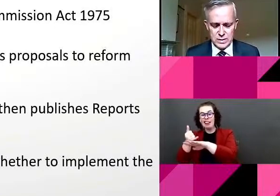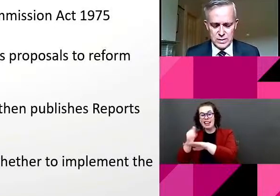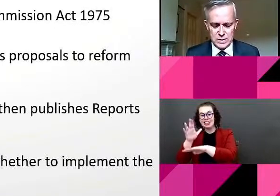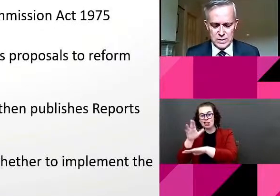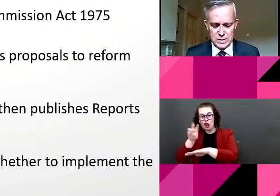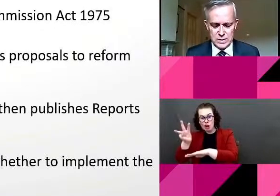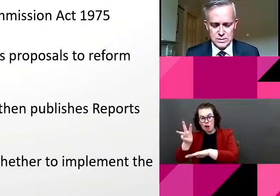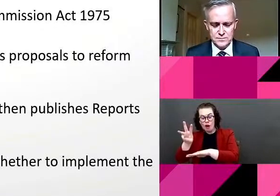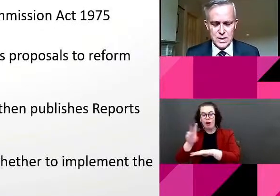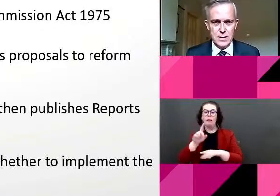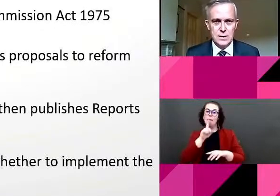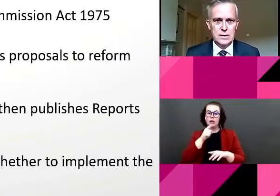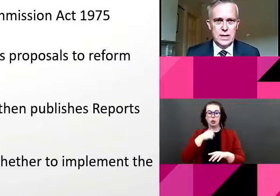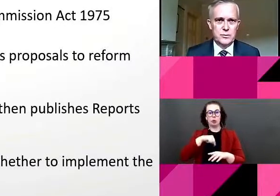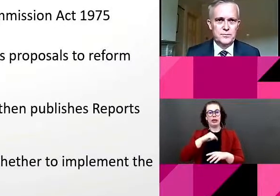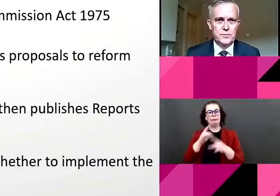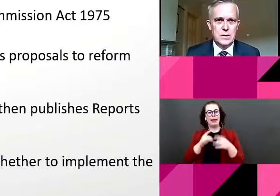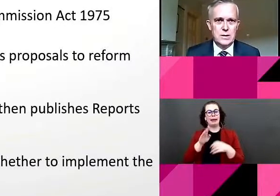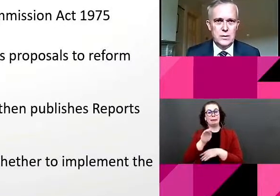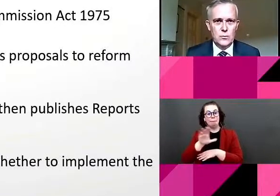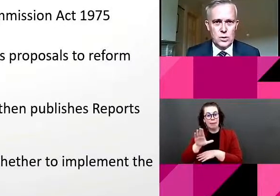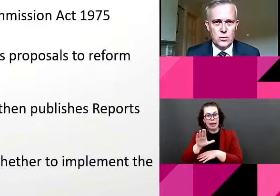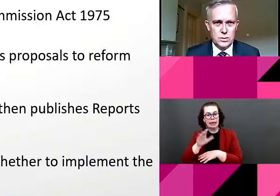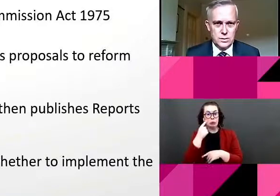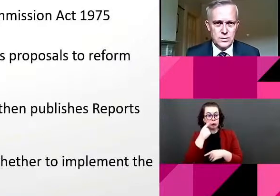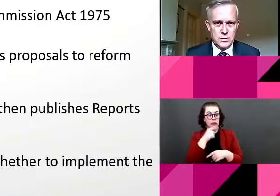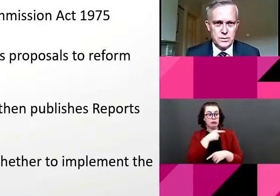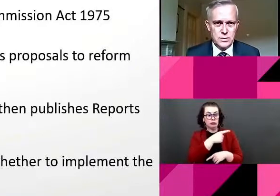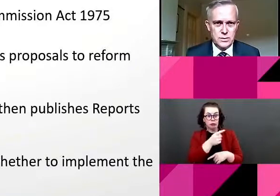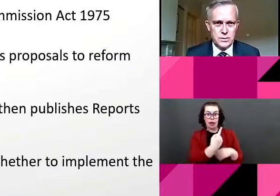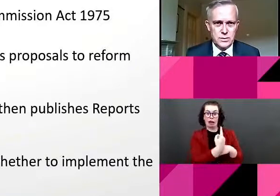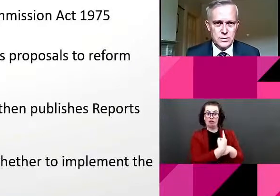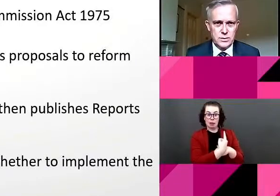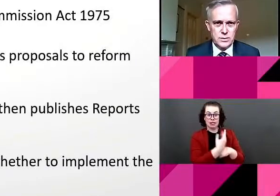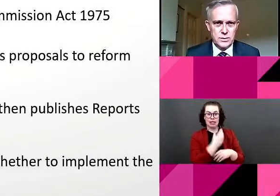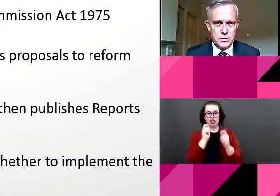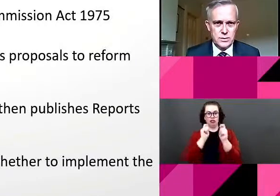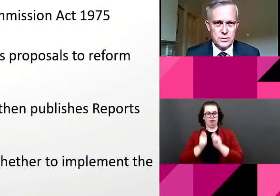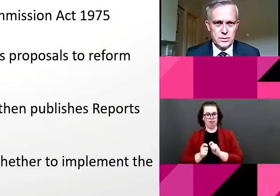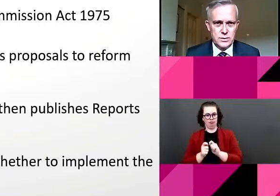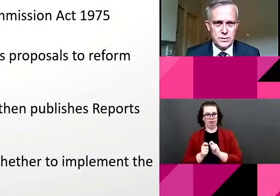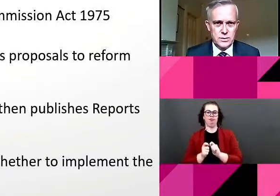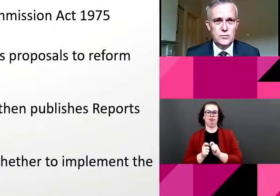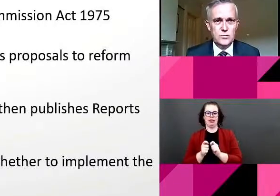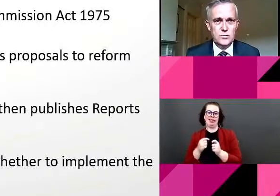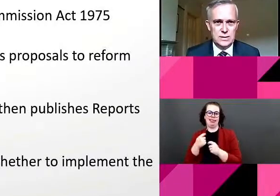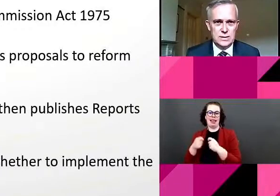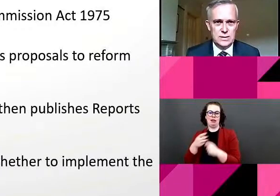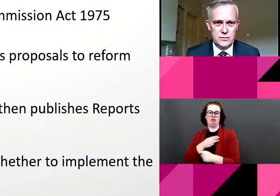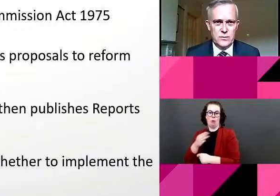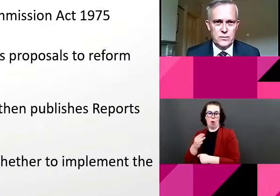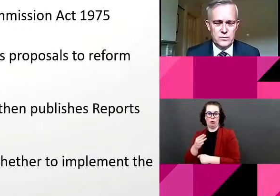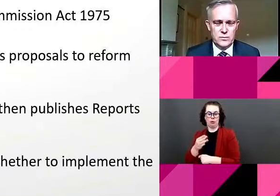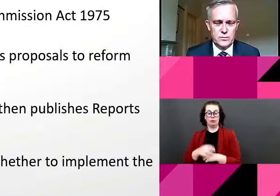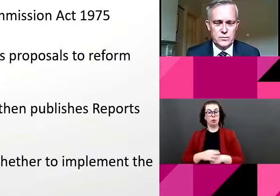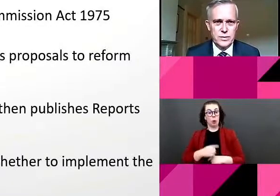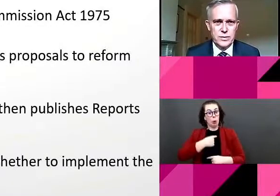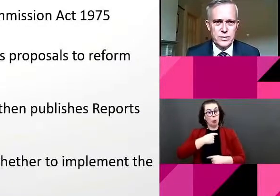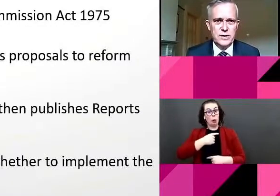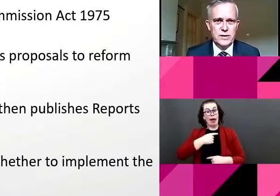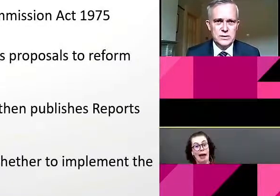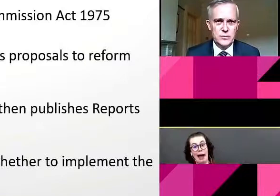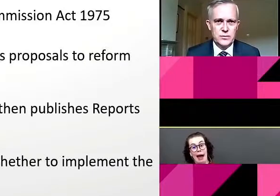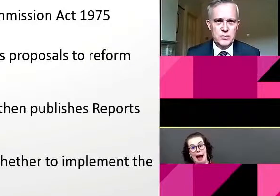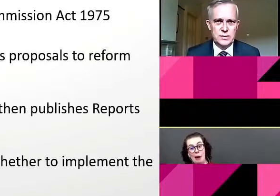those recommendations. Now, we're called the Law Reform Commission, but we can't do any law reform. We're